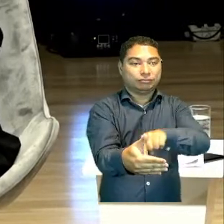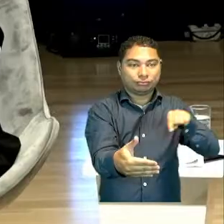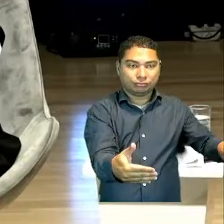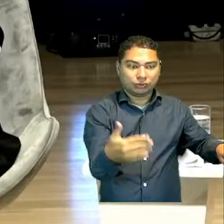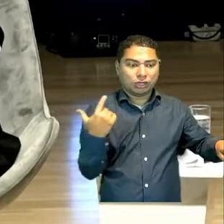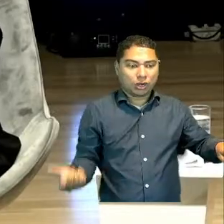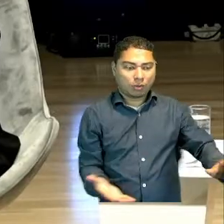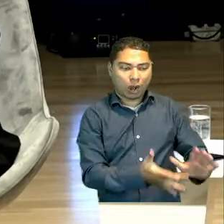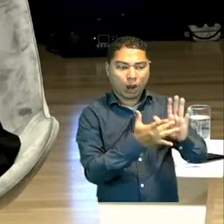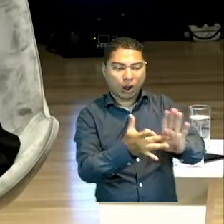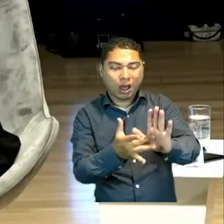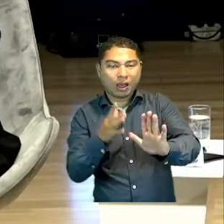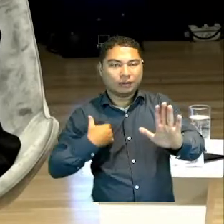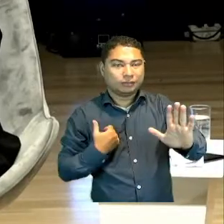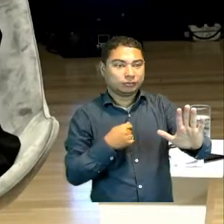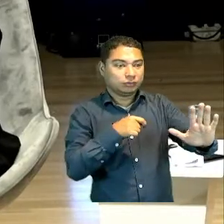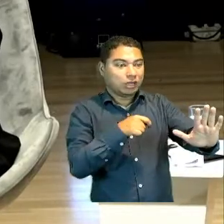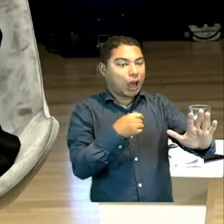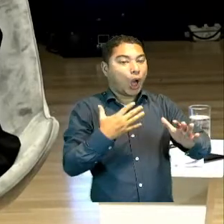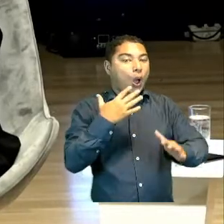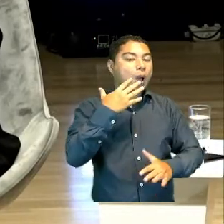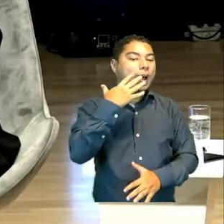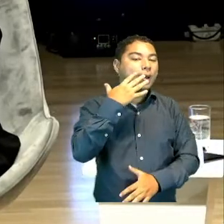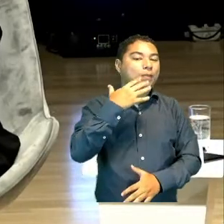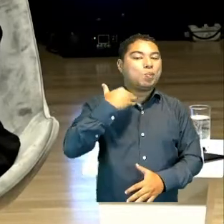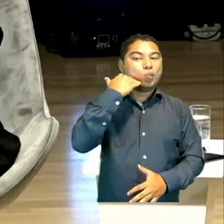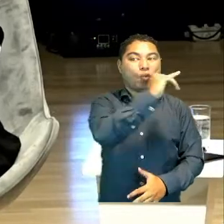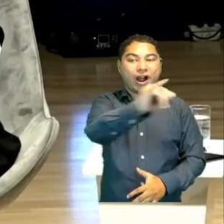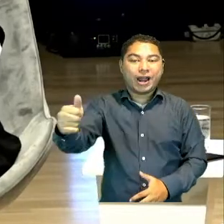venues. And what we want right now is that young people can become